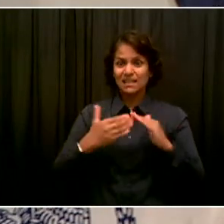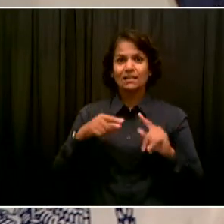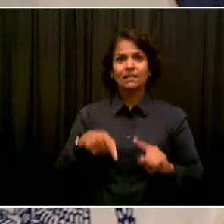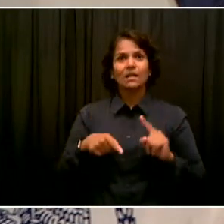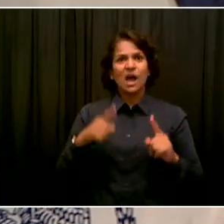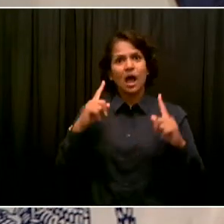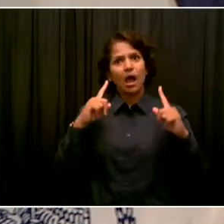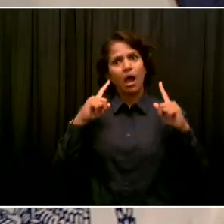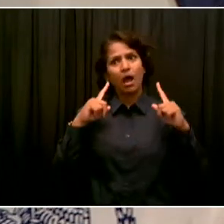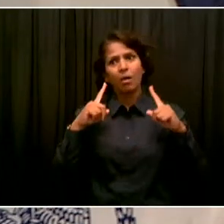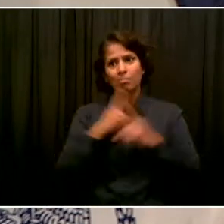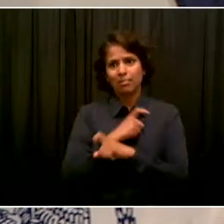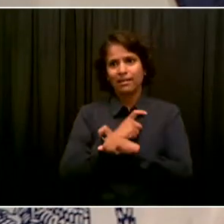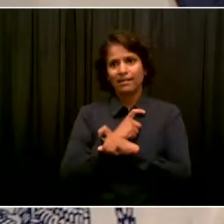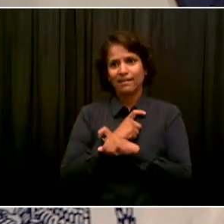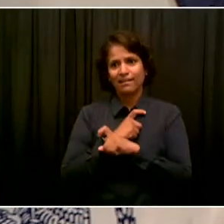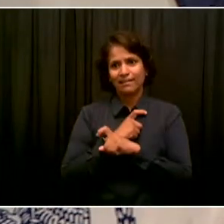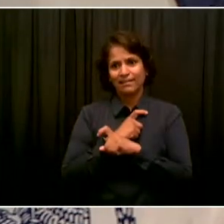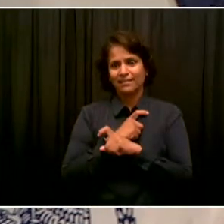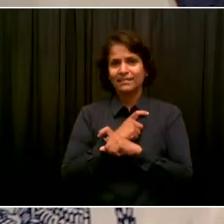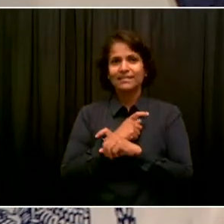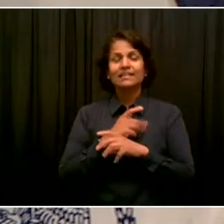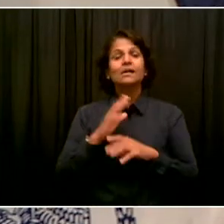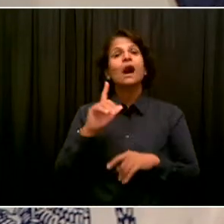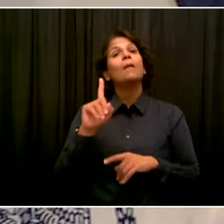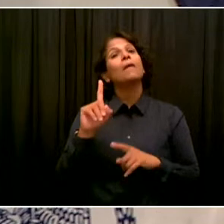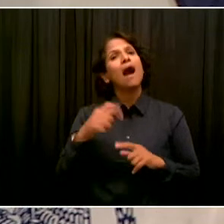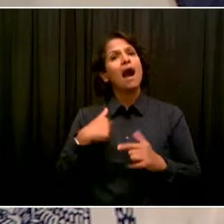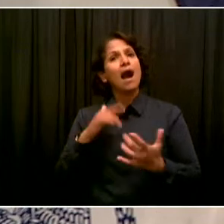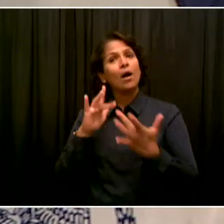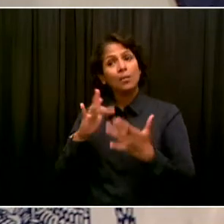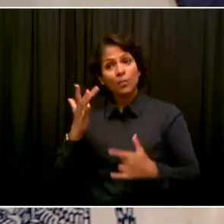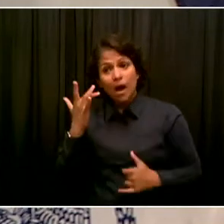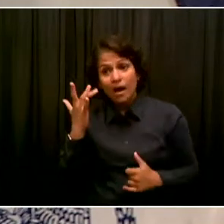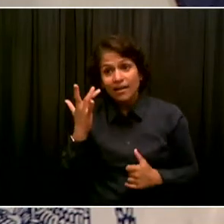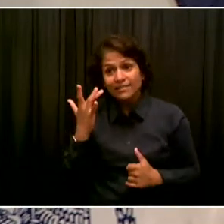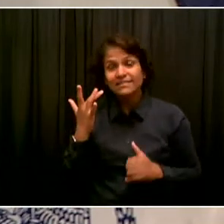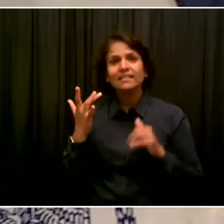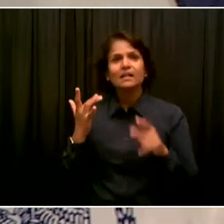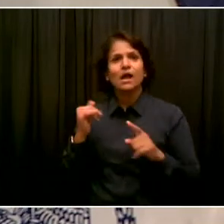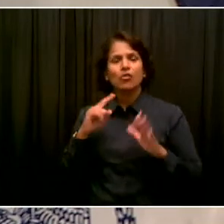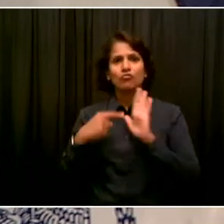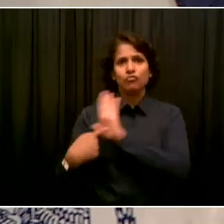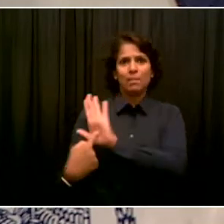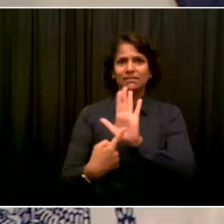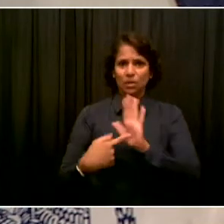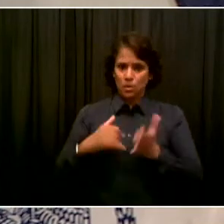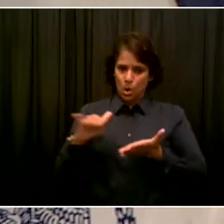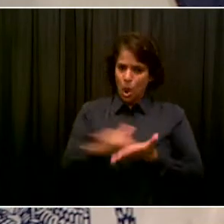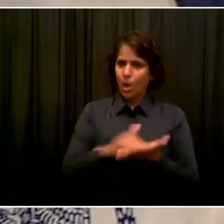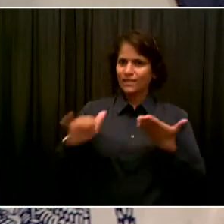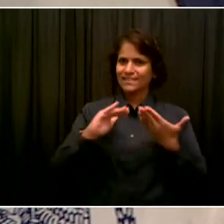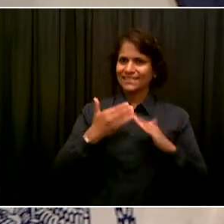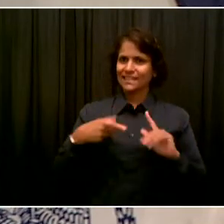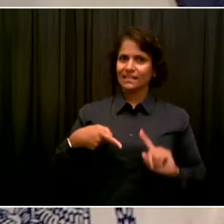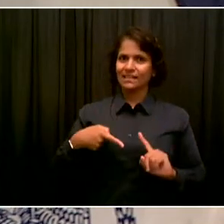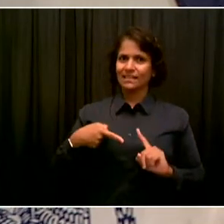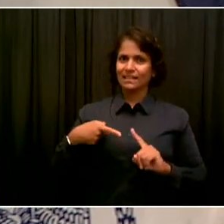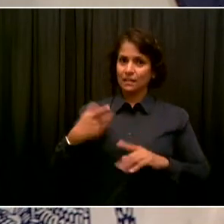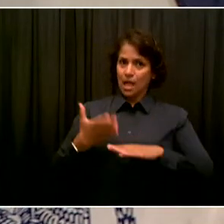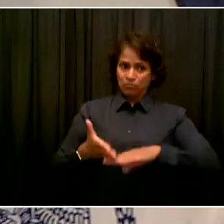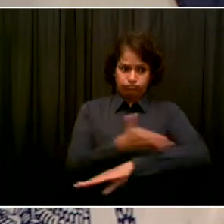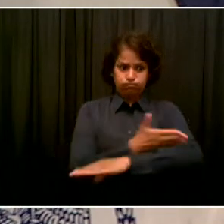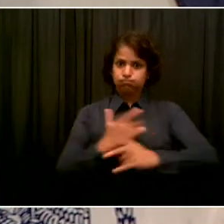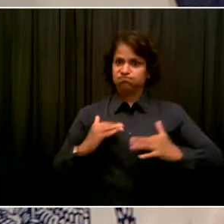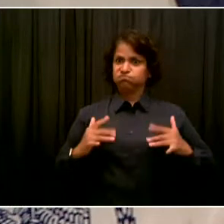City and to help us protect the progress we've made. I don't know what else was happening with